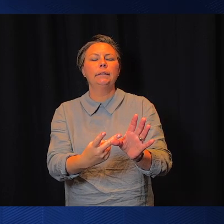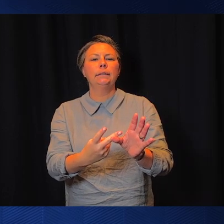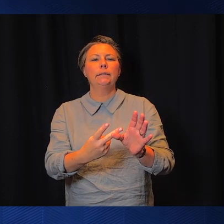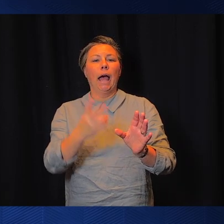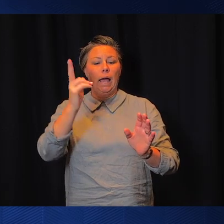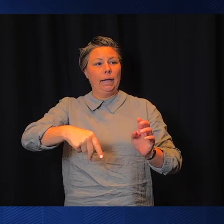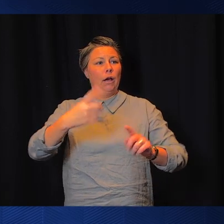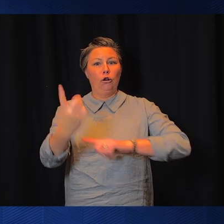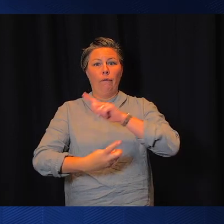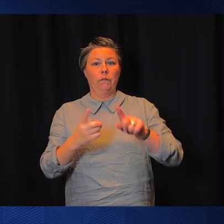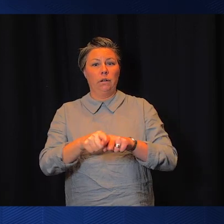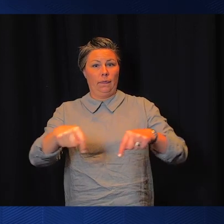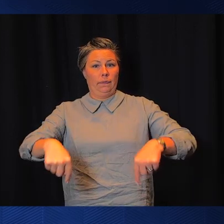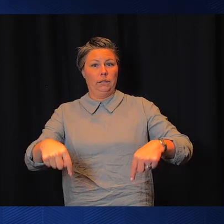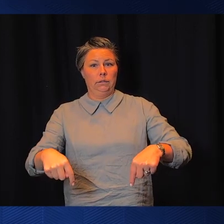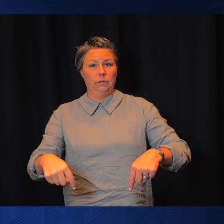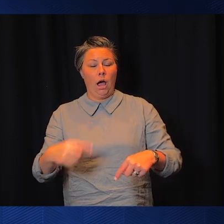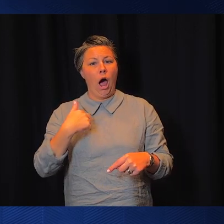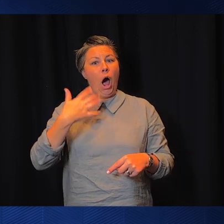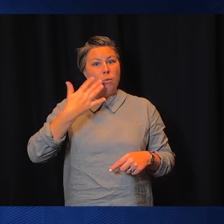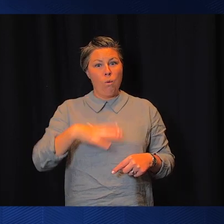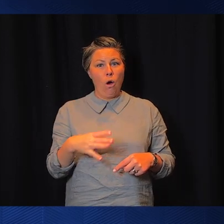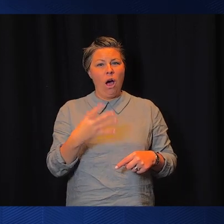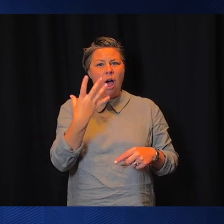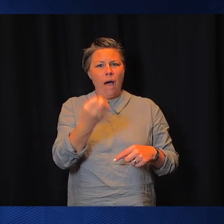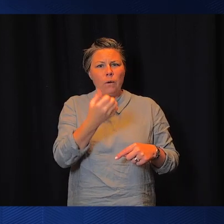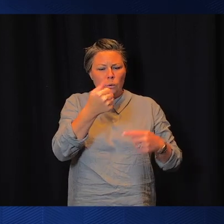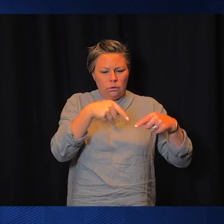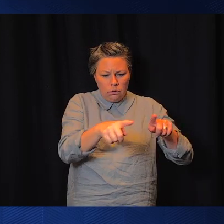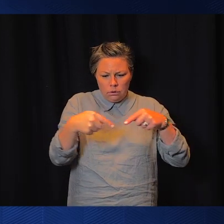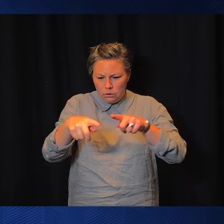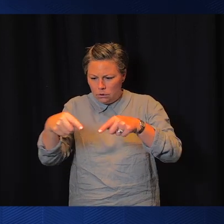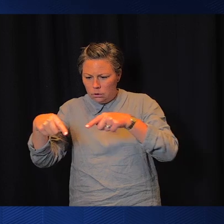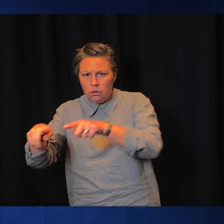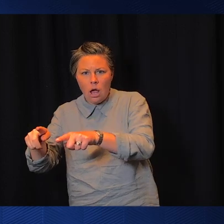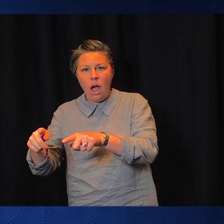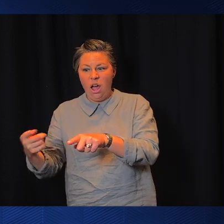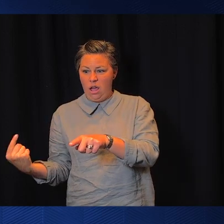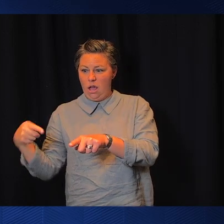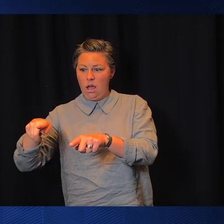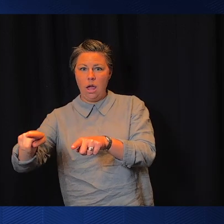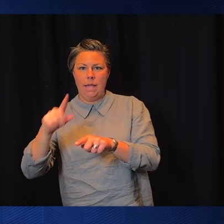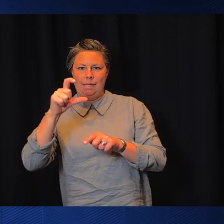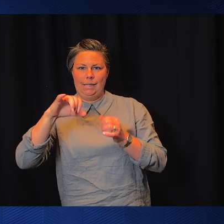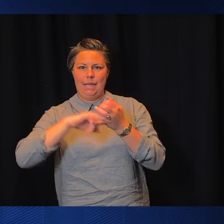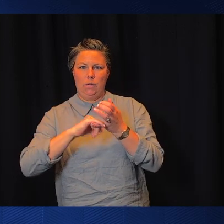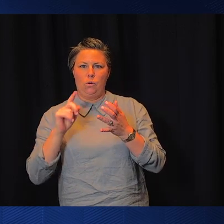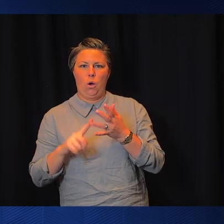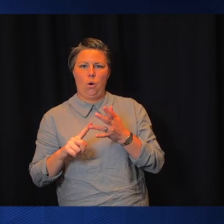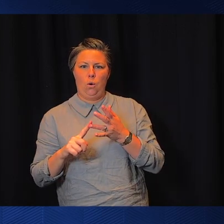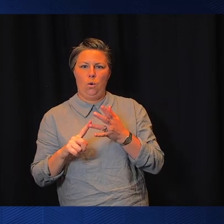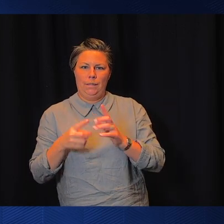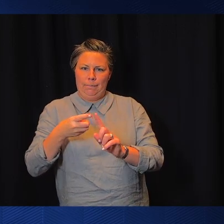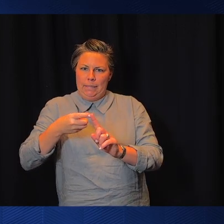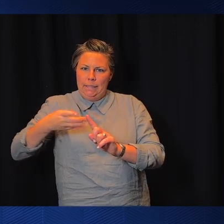we need to envision a parallel track in which CSOs will have opportunity to sit along the way